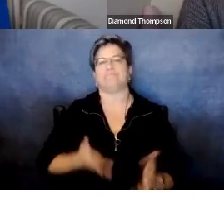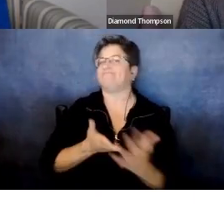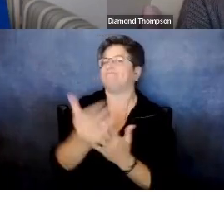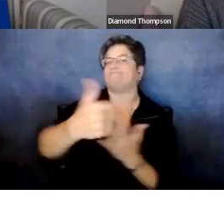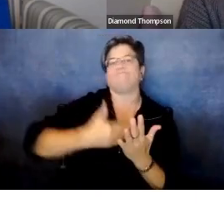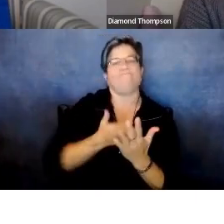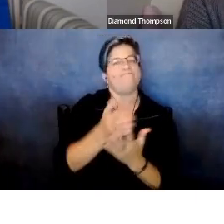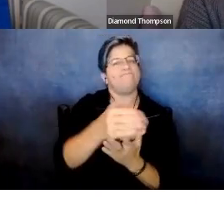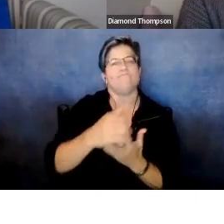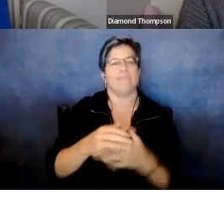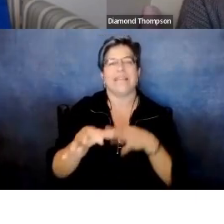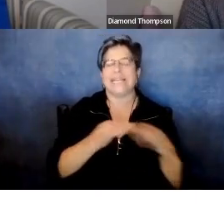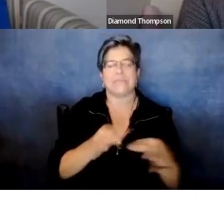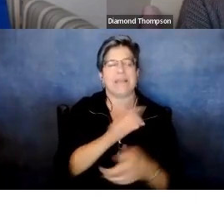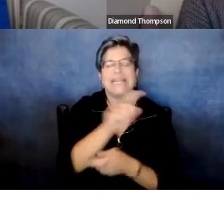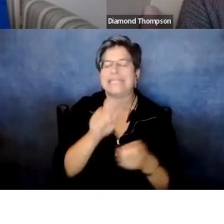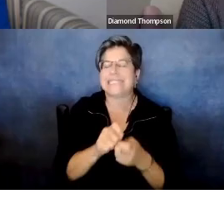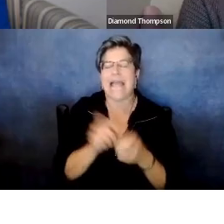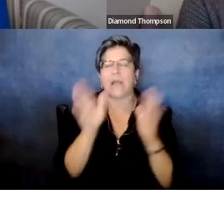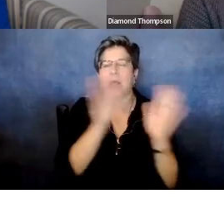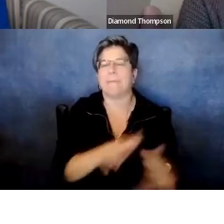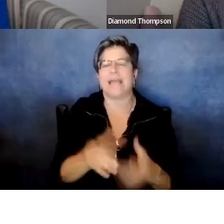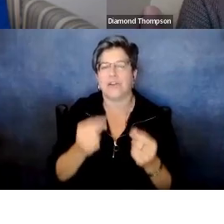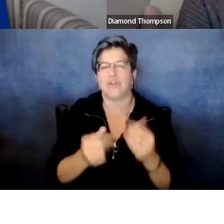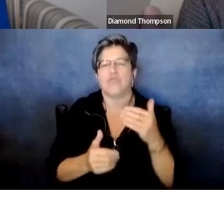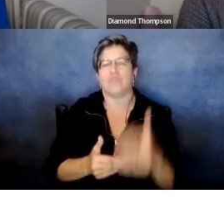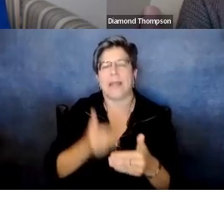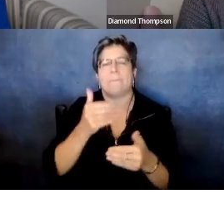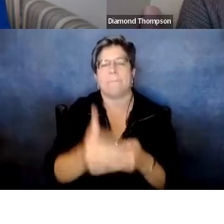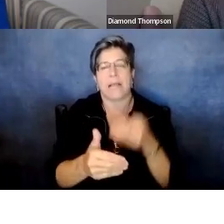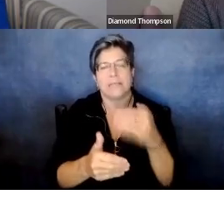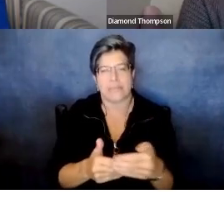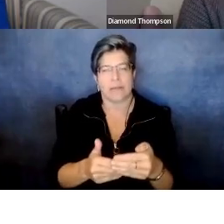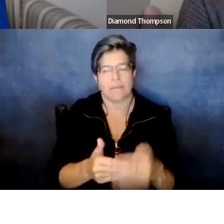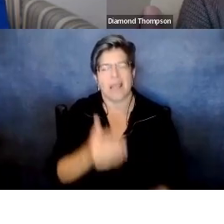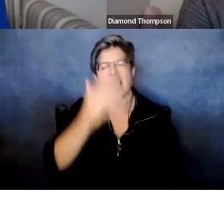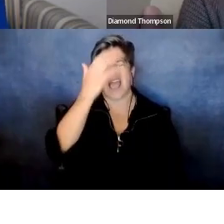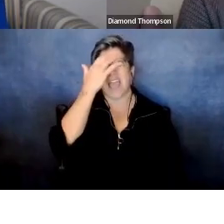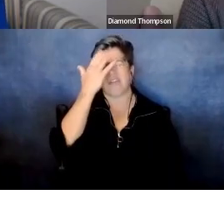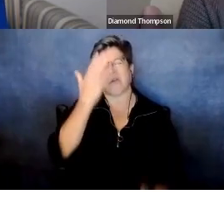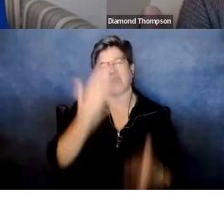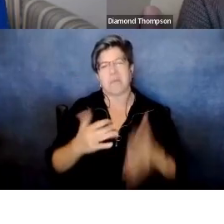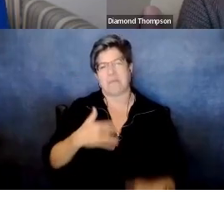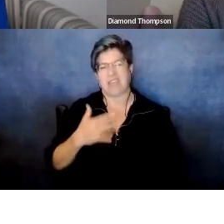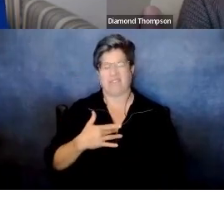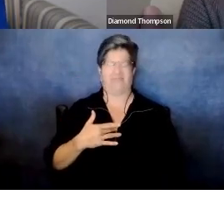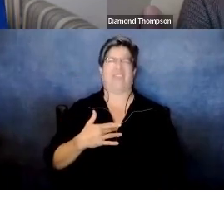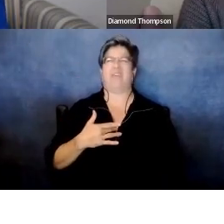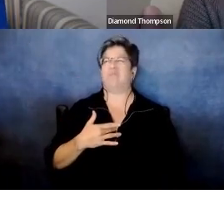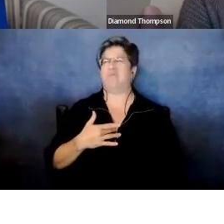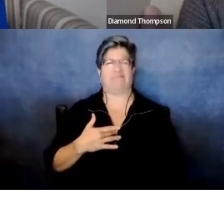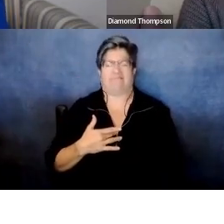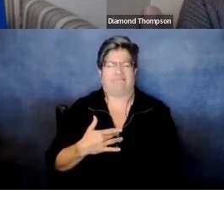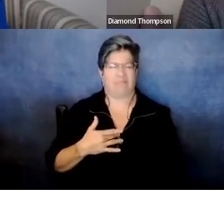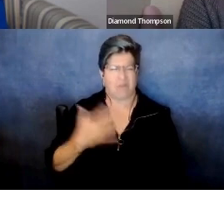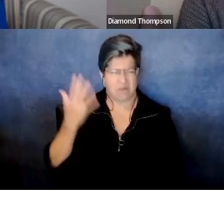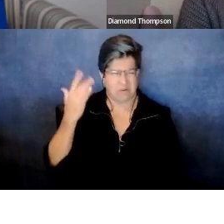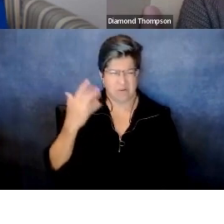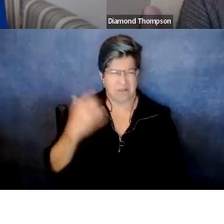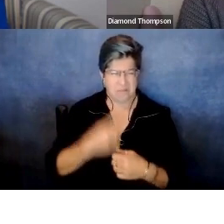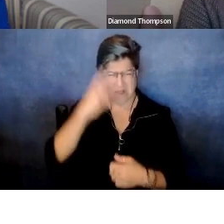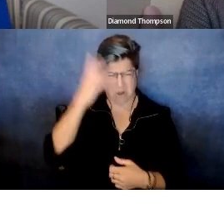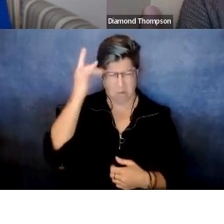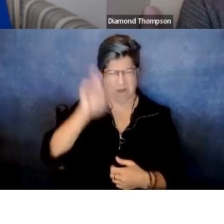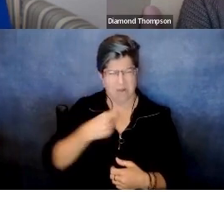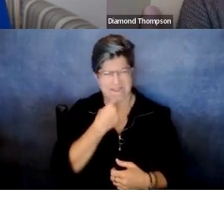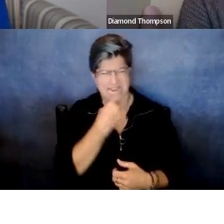Transparency, explaining what you're going to do step by step. And I know that that might feel counterintuitive. It's like, well, why do I have